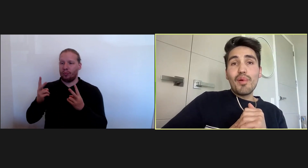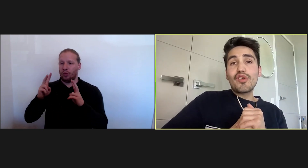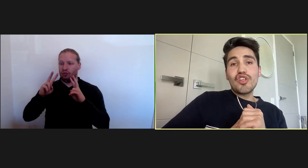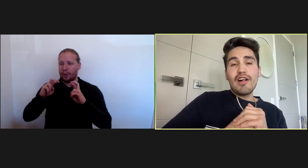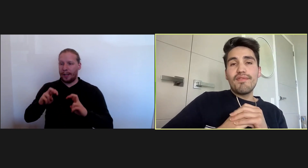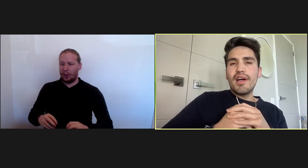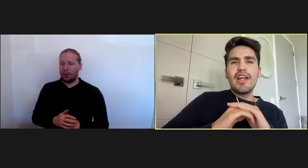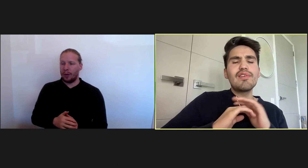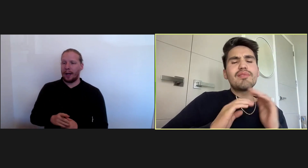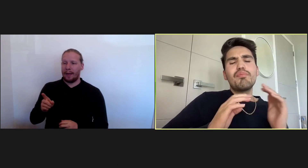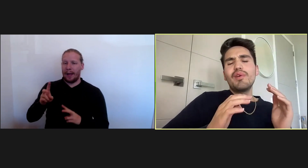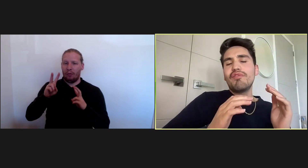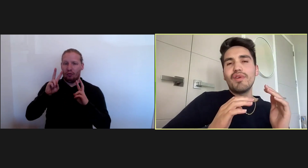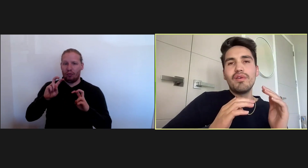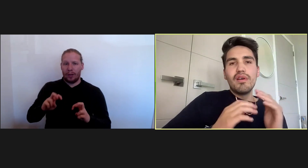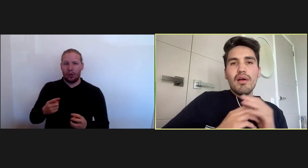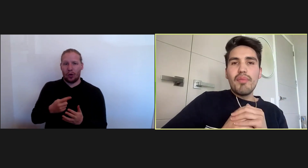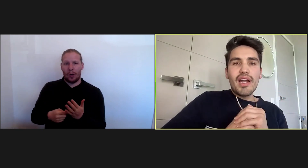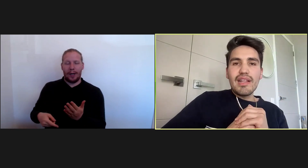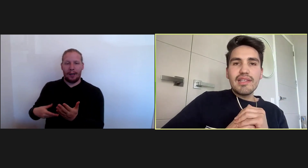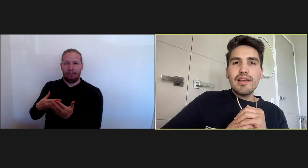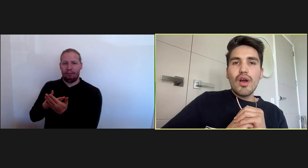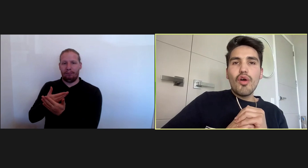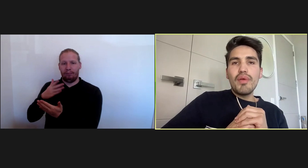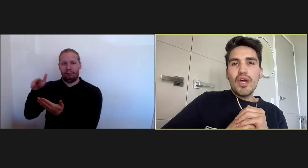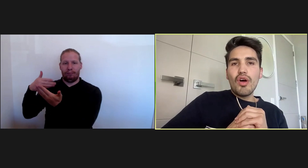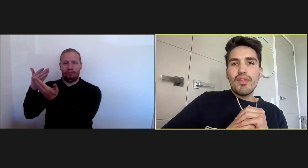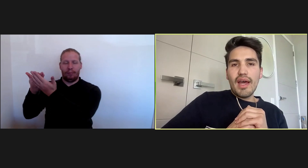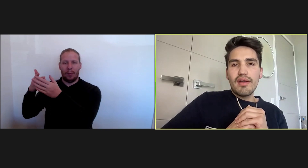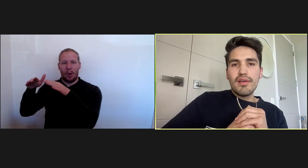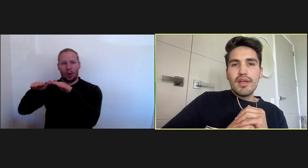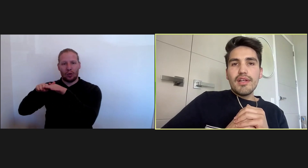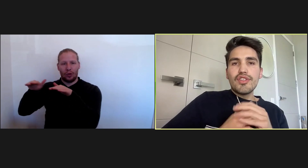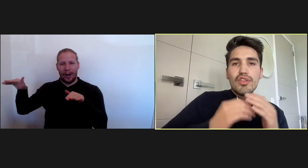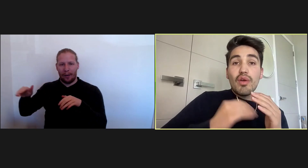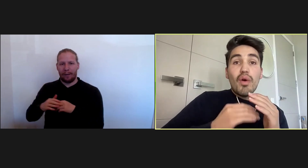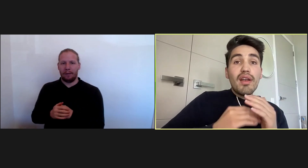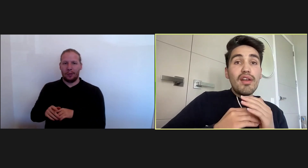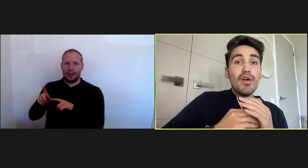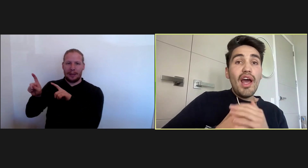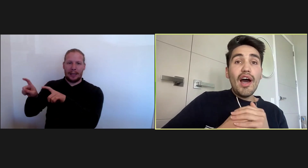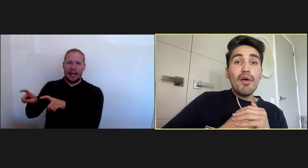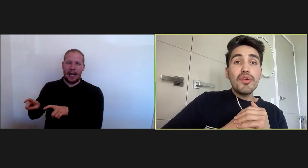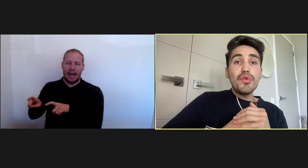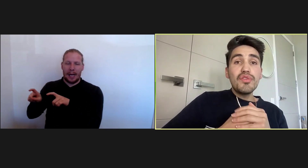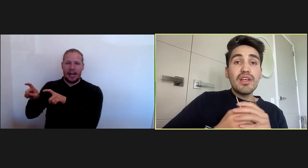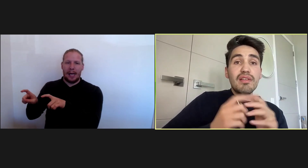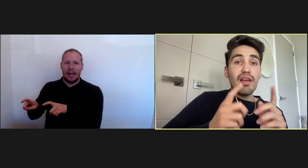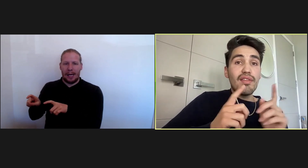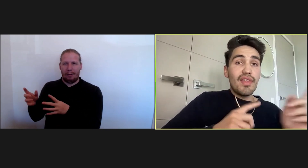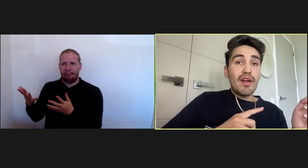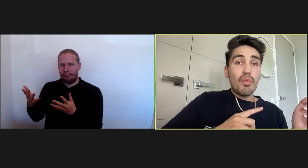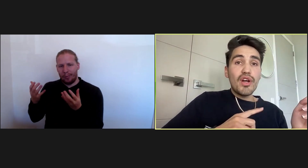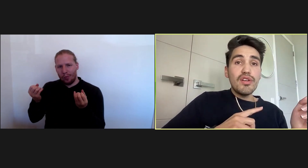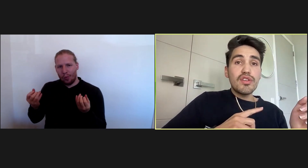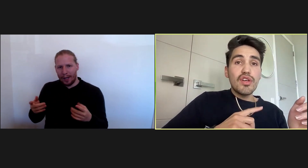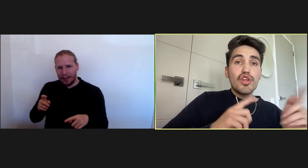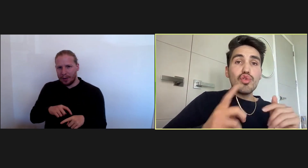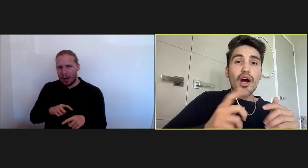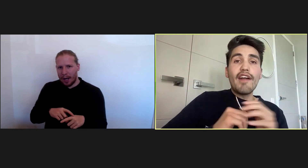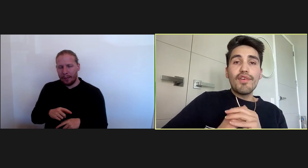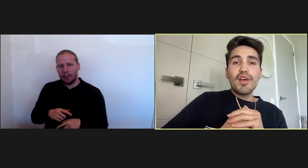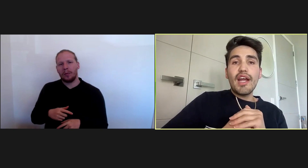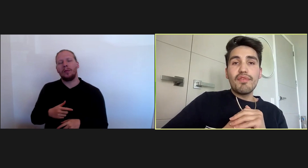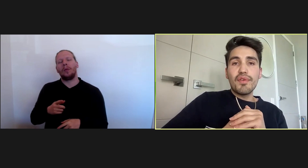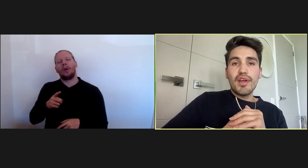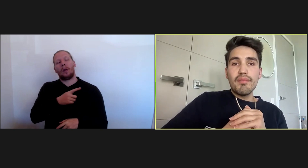in a bookshelf, and it looks beautiful, but it doesn't go beyond that. So they want to know how you're using their words